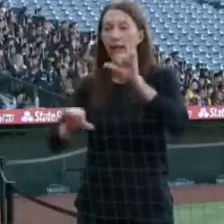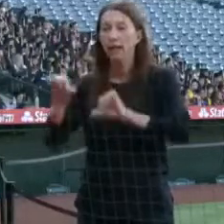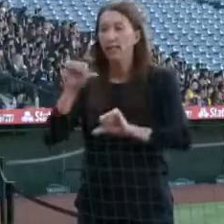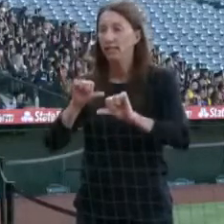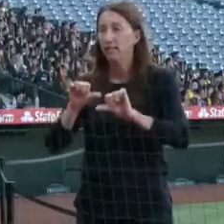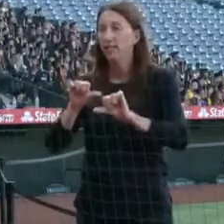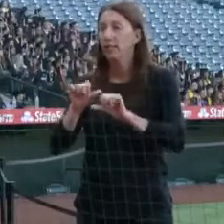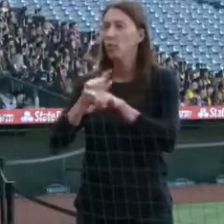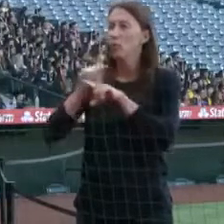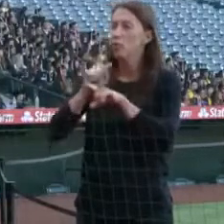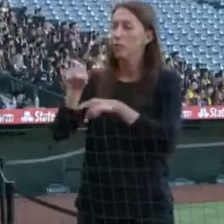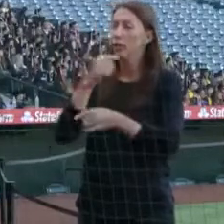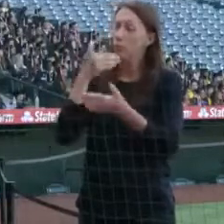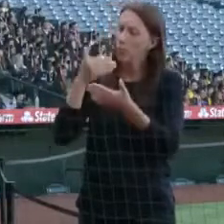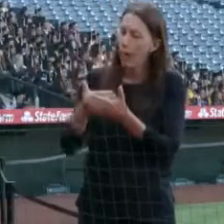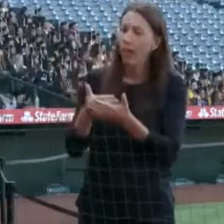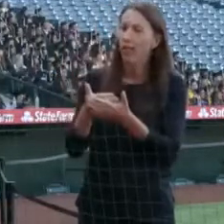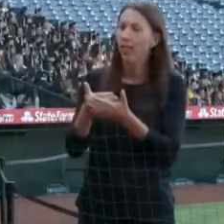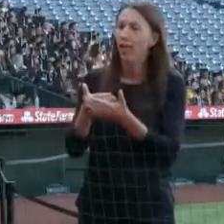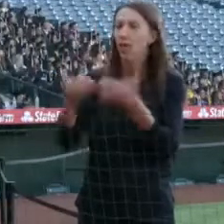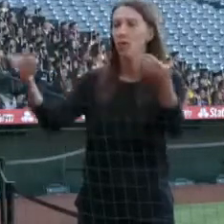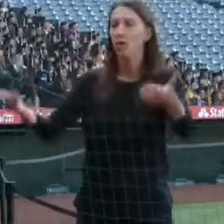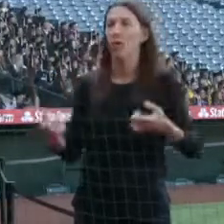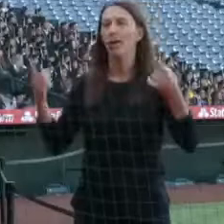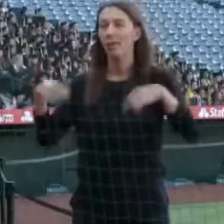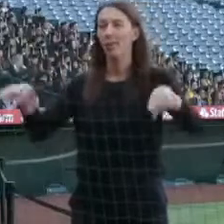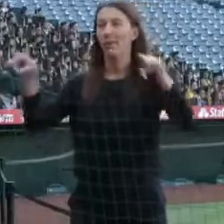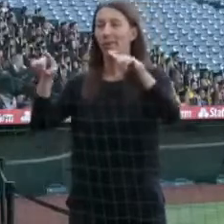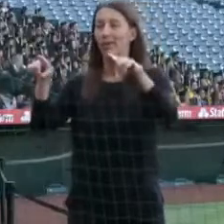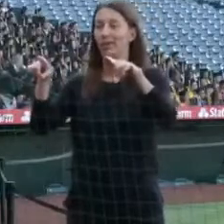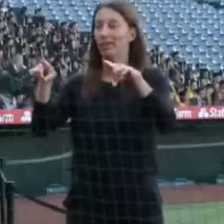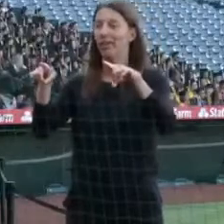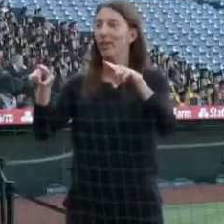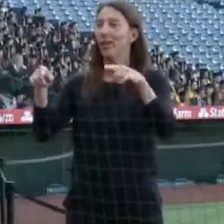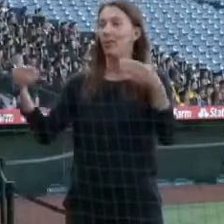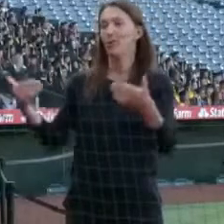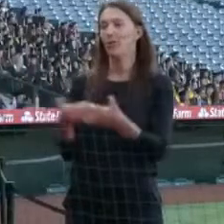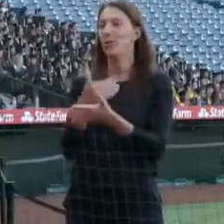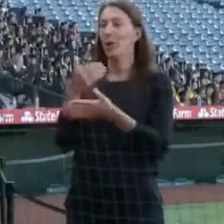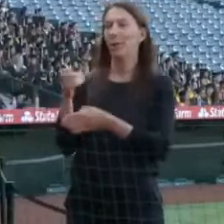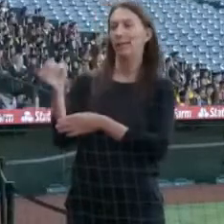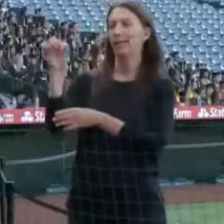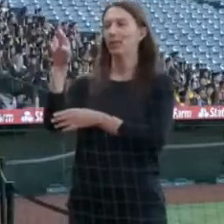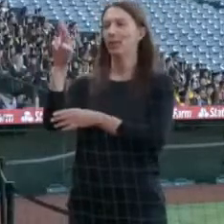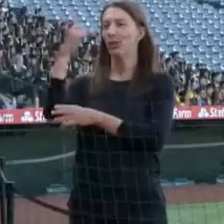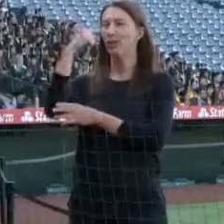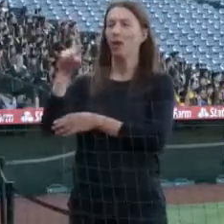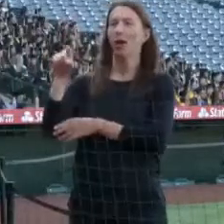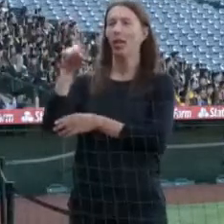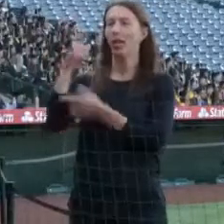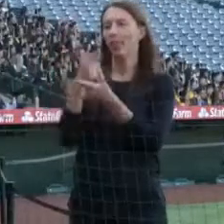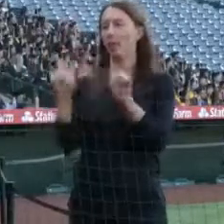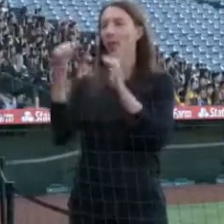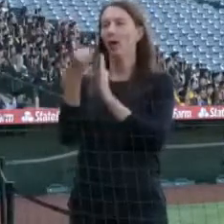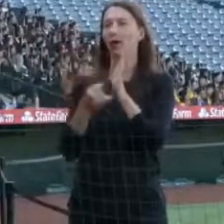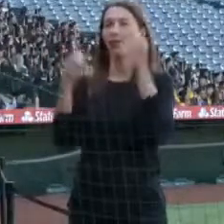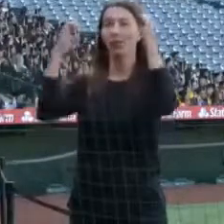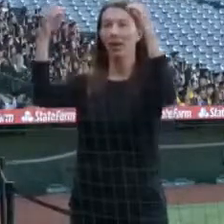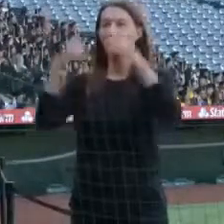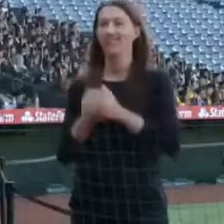have trained you well, and we welcome you as the new ambassadors of the liberal arts